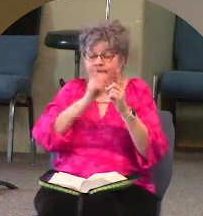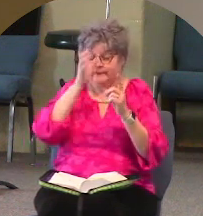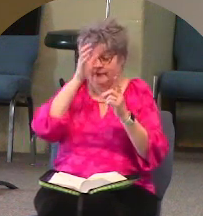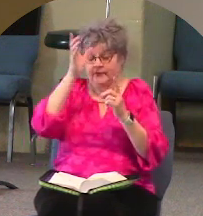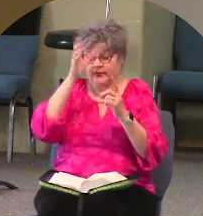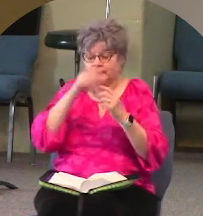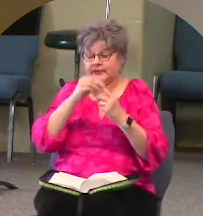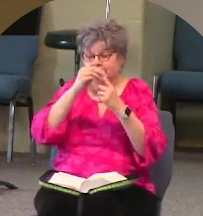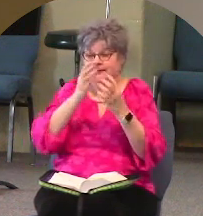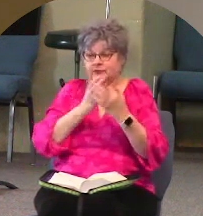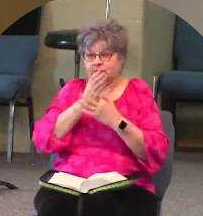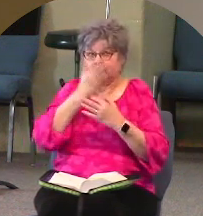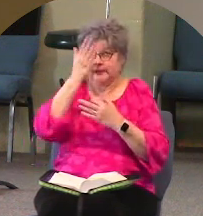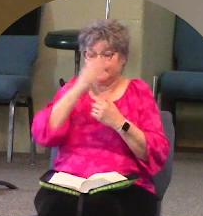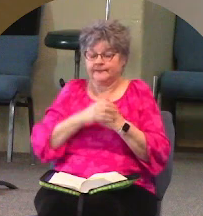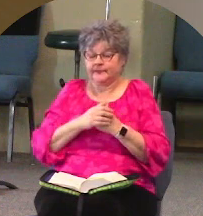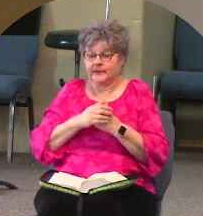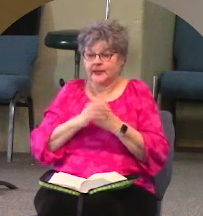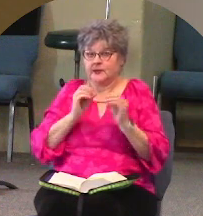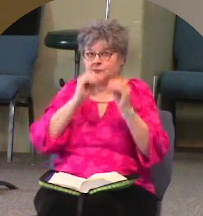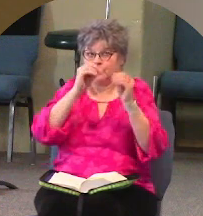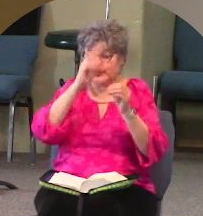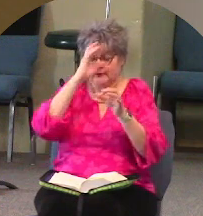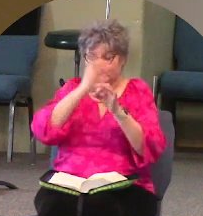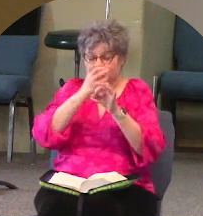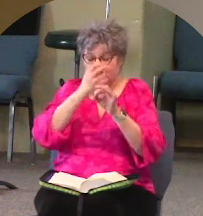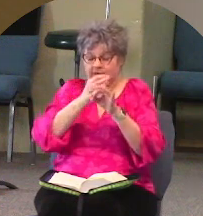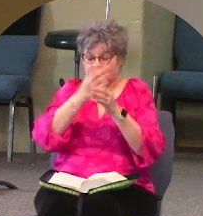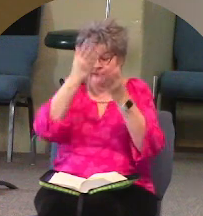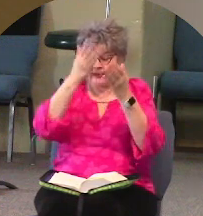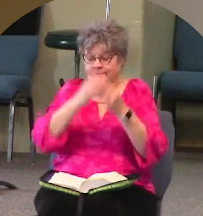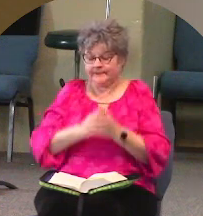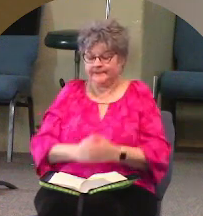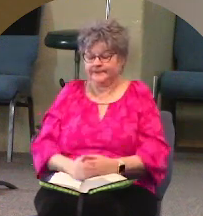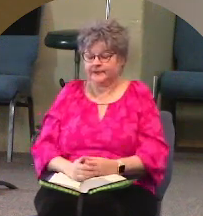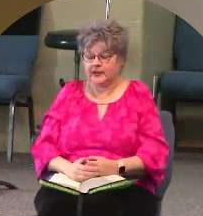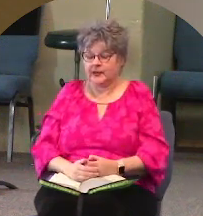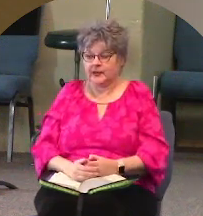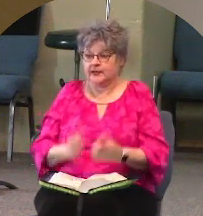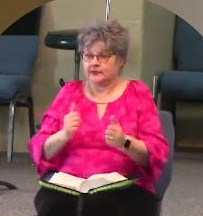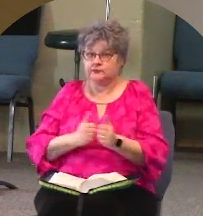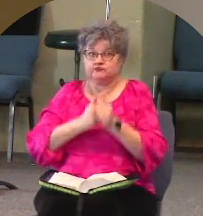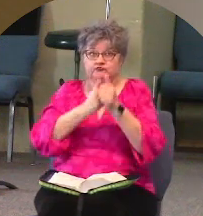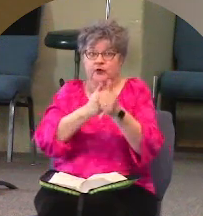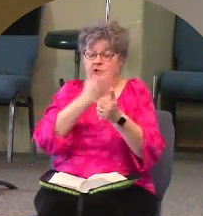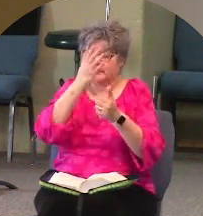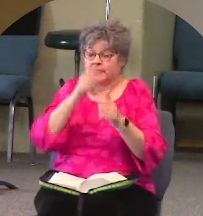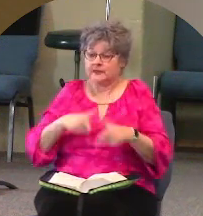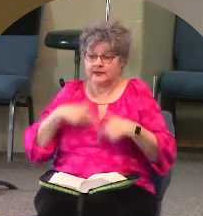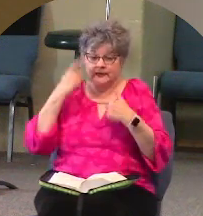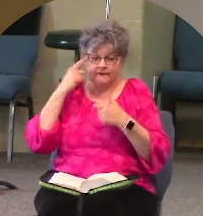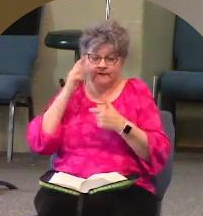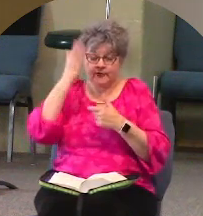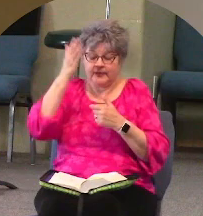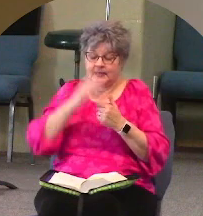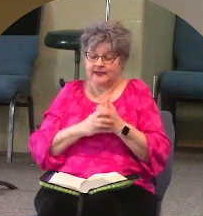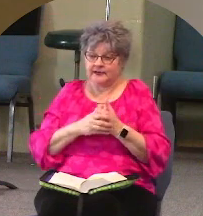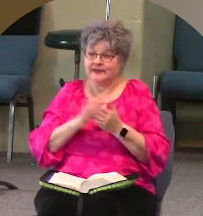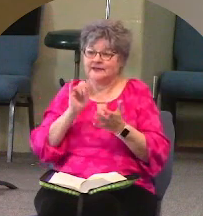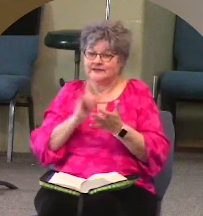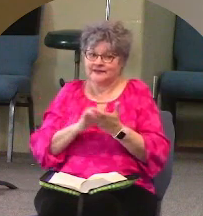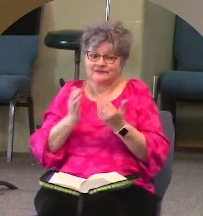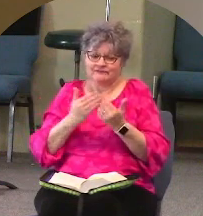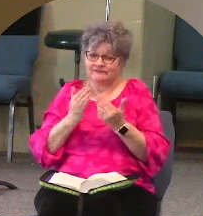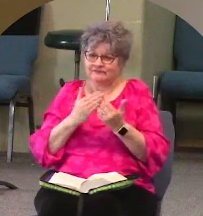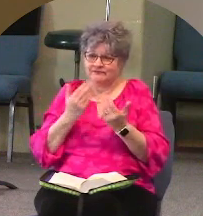And put your faith in me. And then just follow me, live for me. It really is that